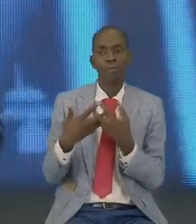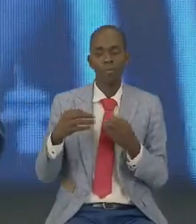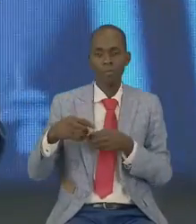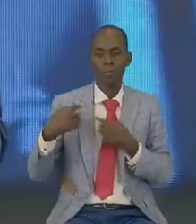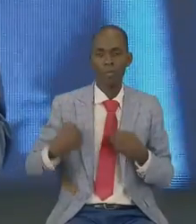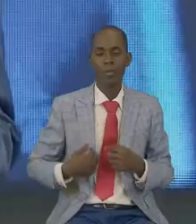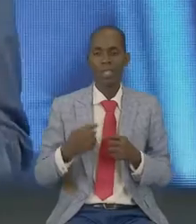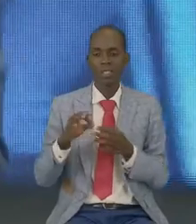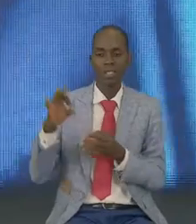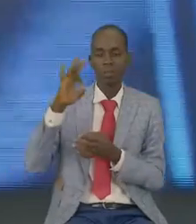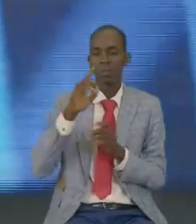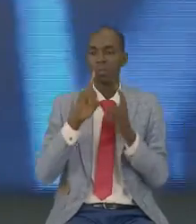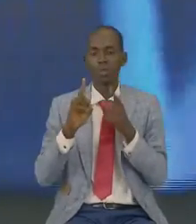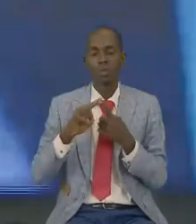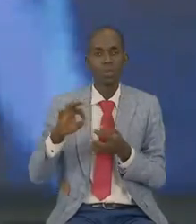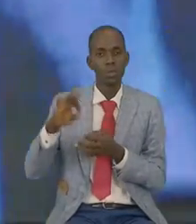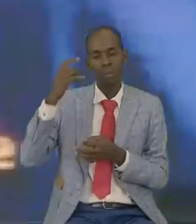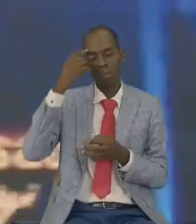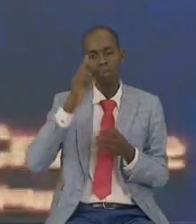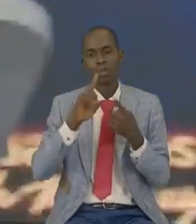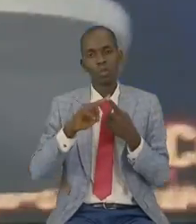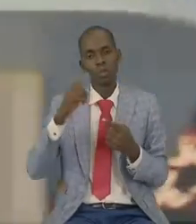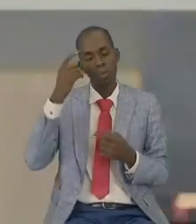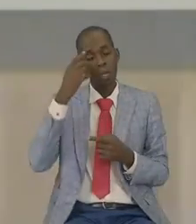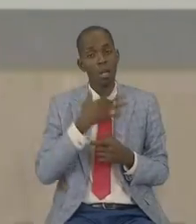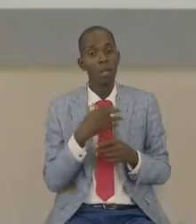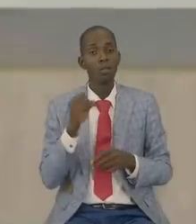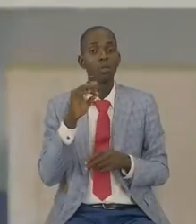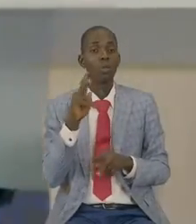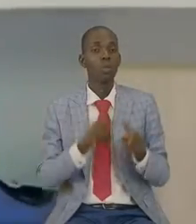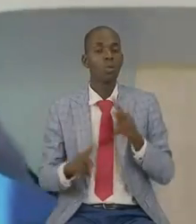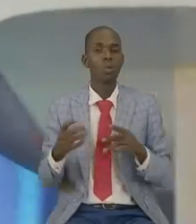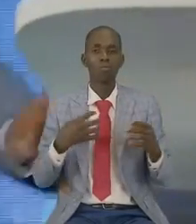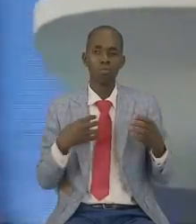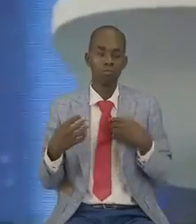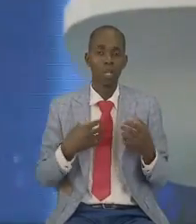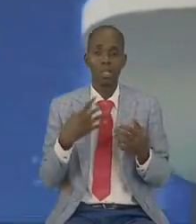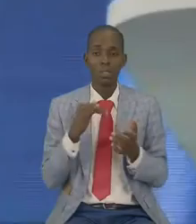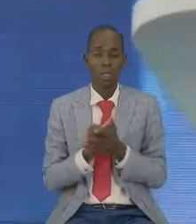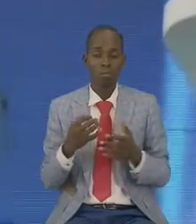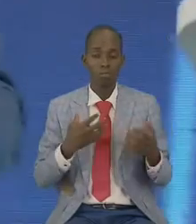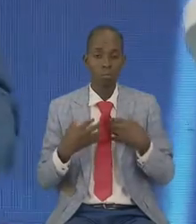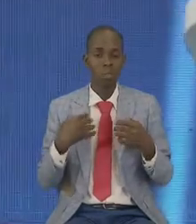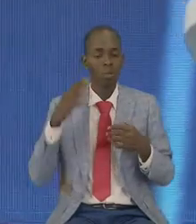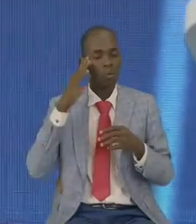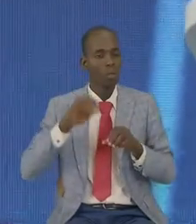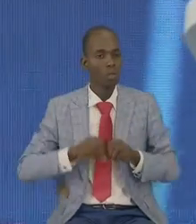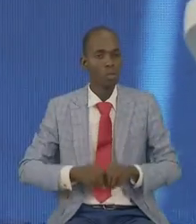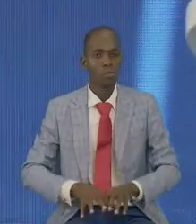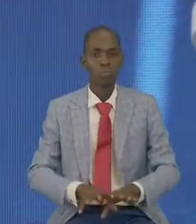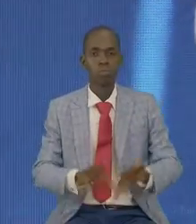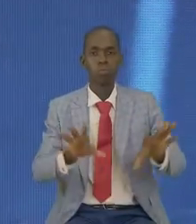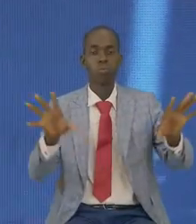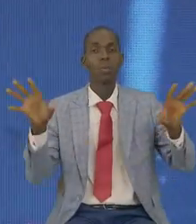spirit talking to spirit. And so the murmuring will be spreading. And now it goes from just